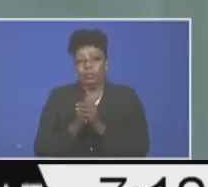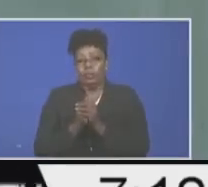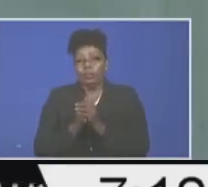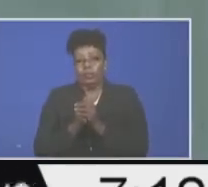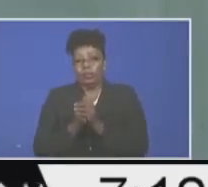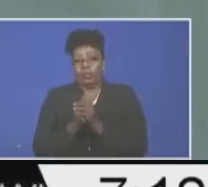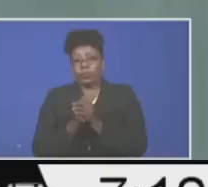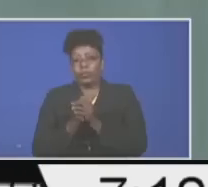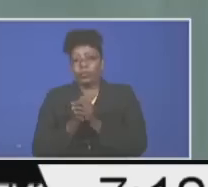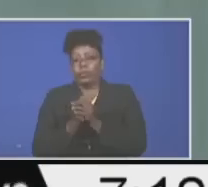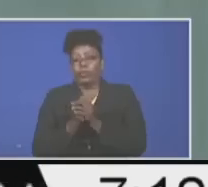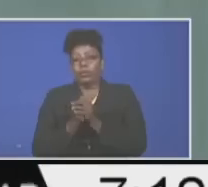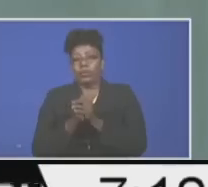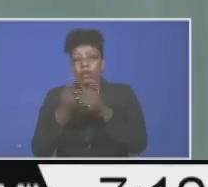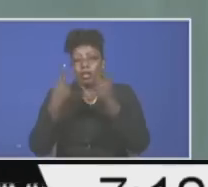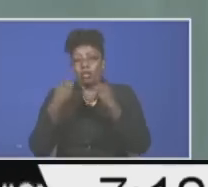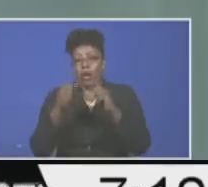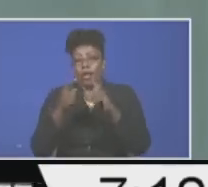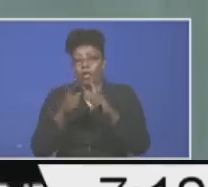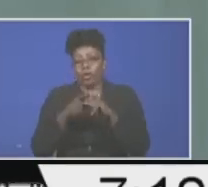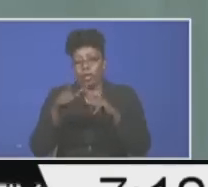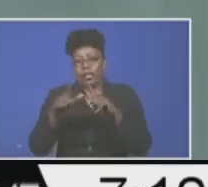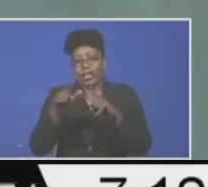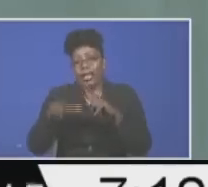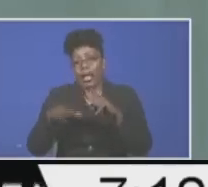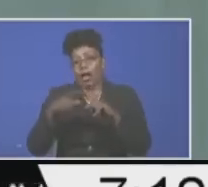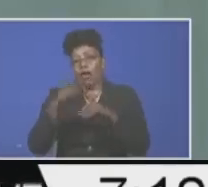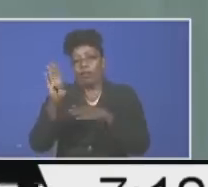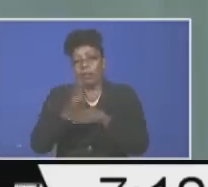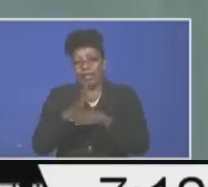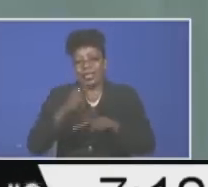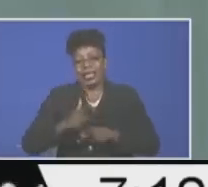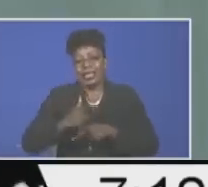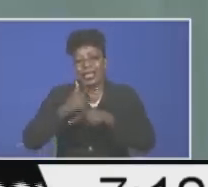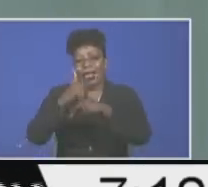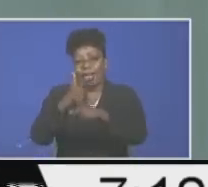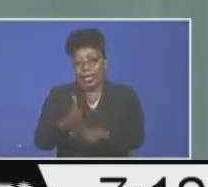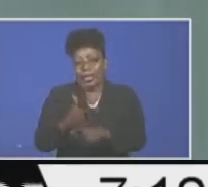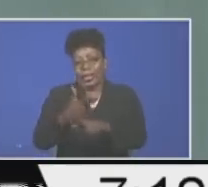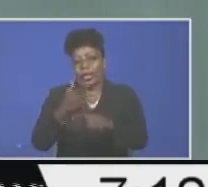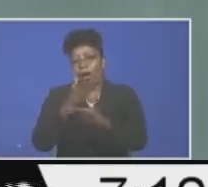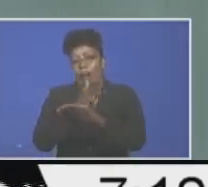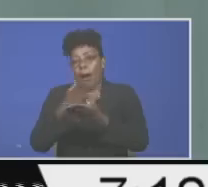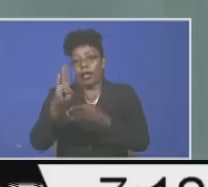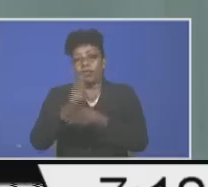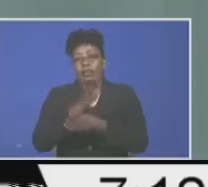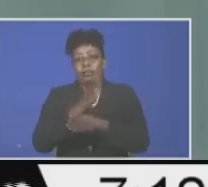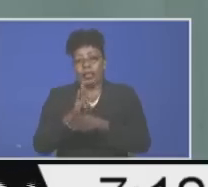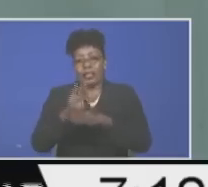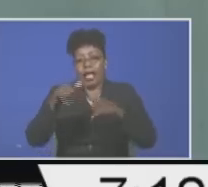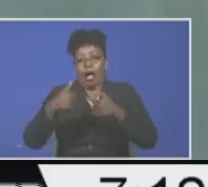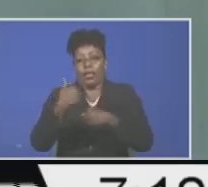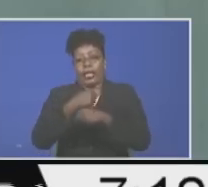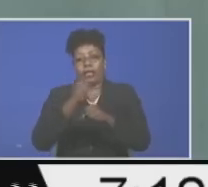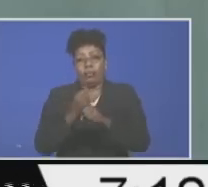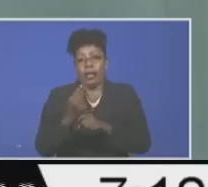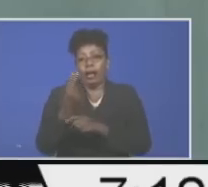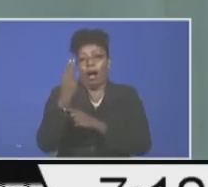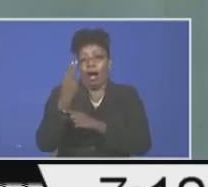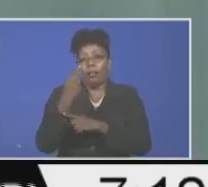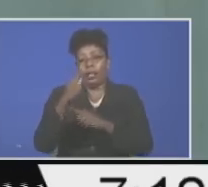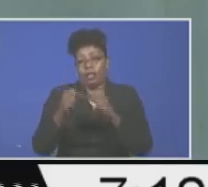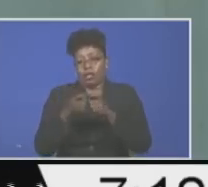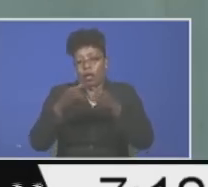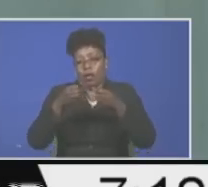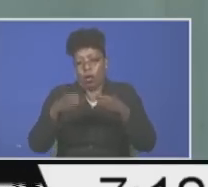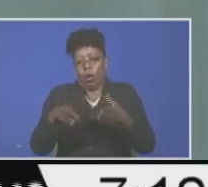trying to address the lack of business in the lending part of the banking industry and how they can make up in terms of the